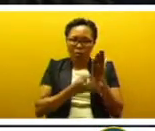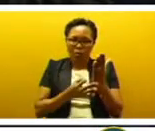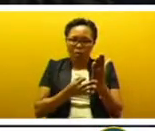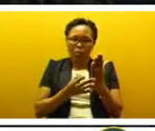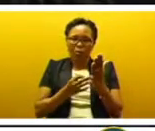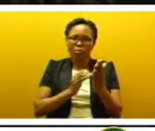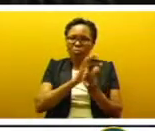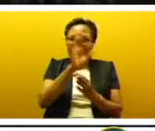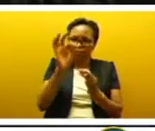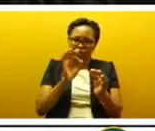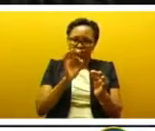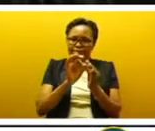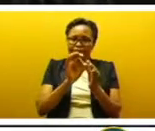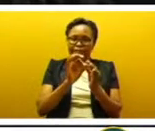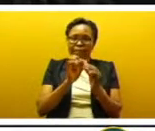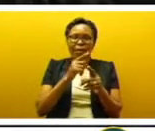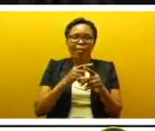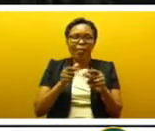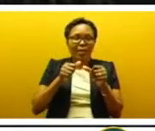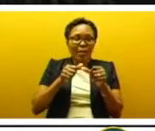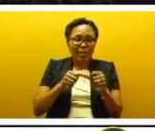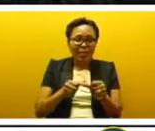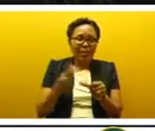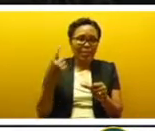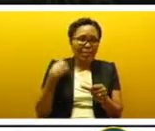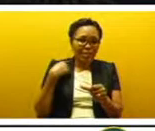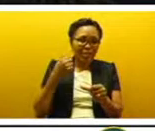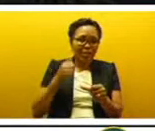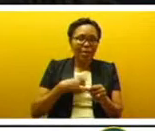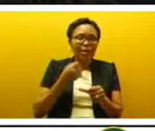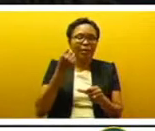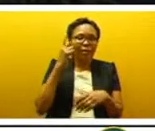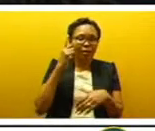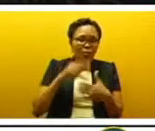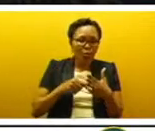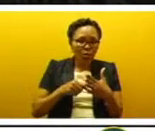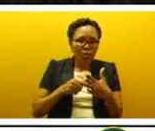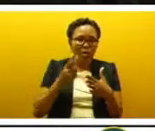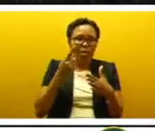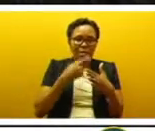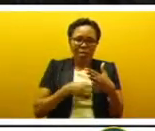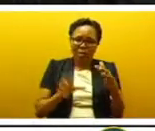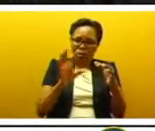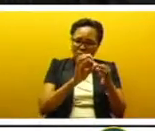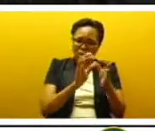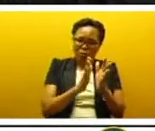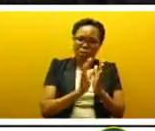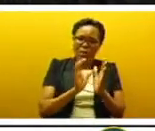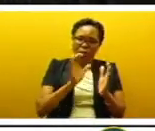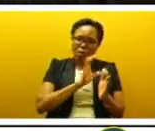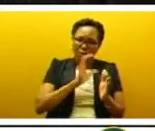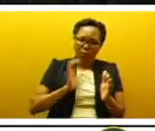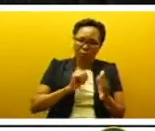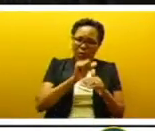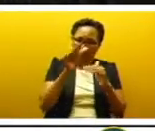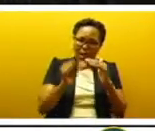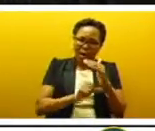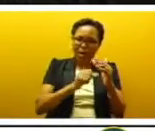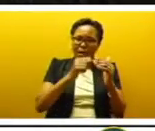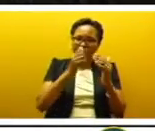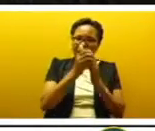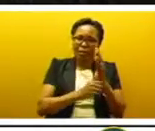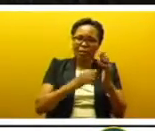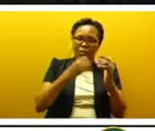until yesterday, my understanding was this, that reference to the commission and Article 81, 86, 88,